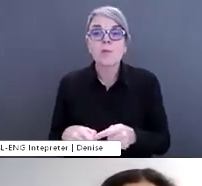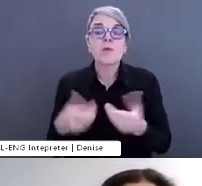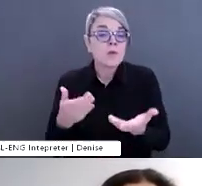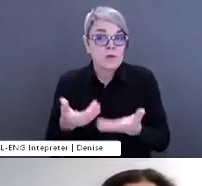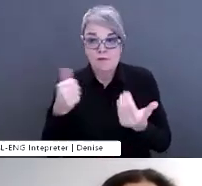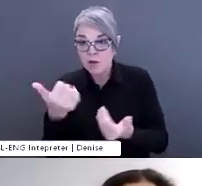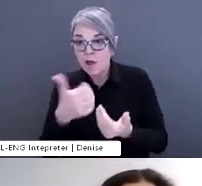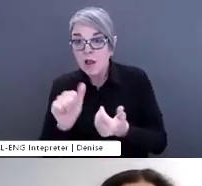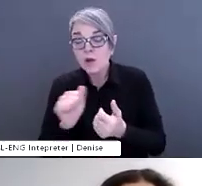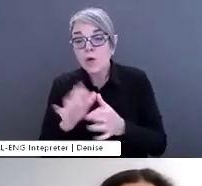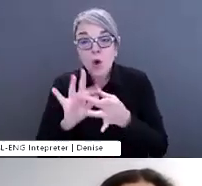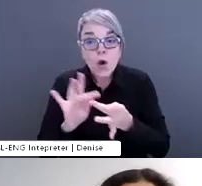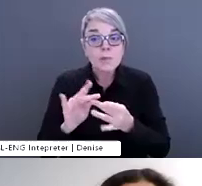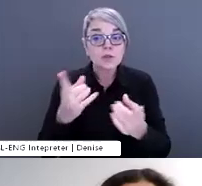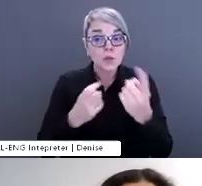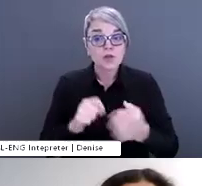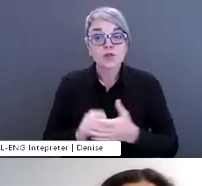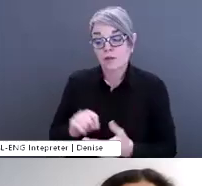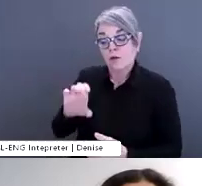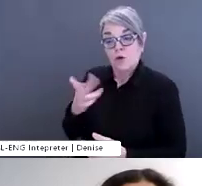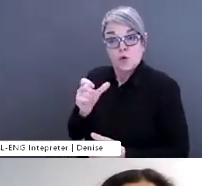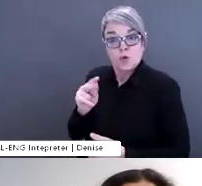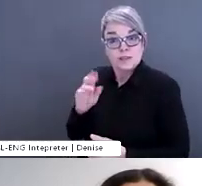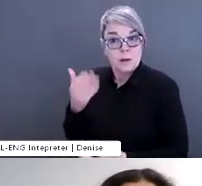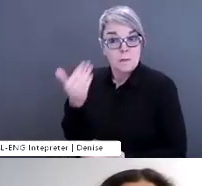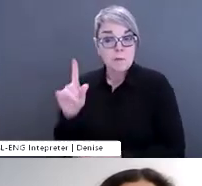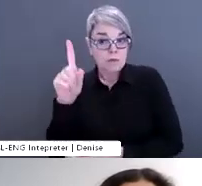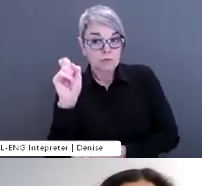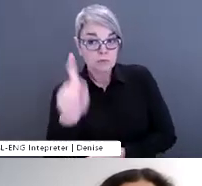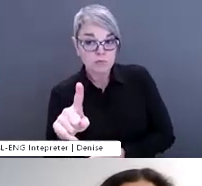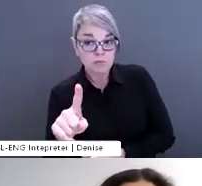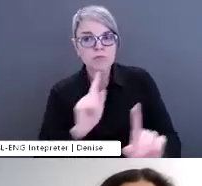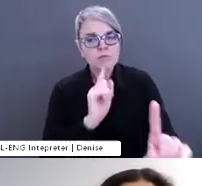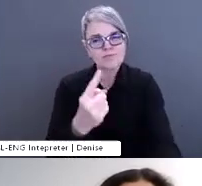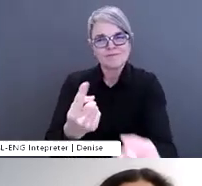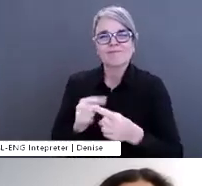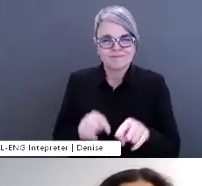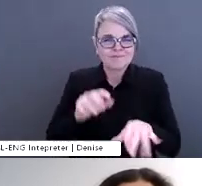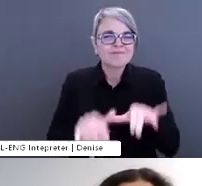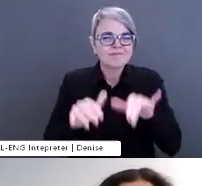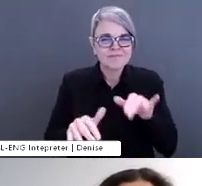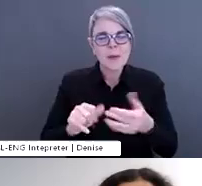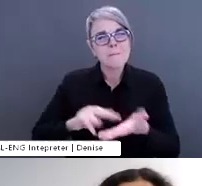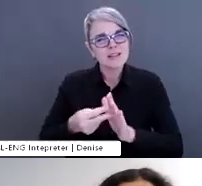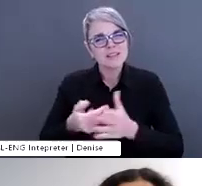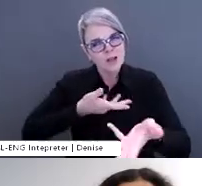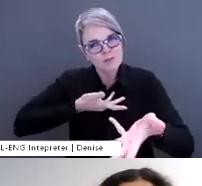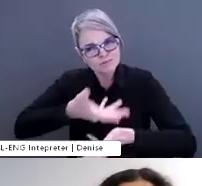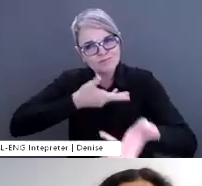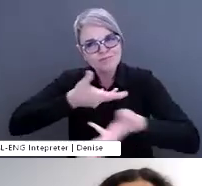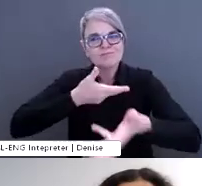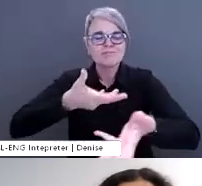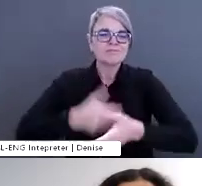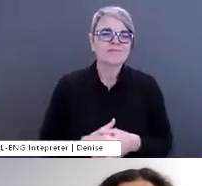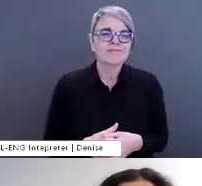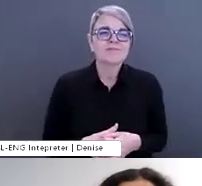post those in that chat box so we can have an engaging conversation. If you have a specific question that you